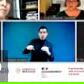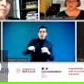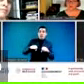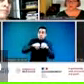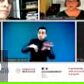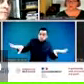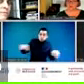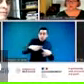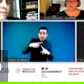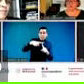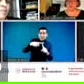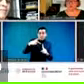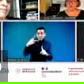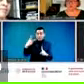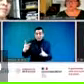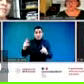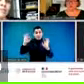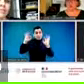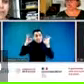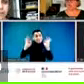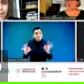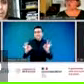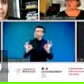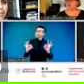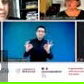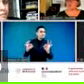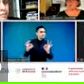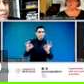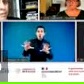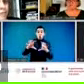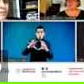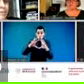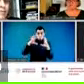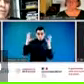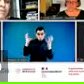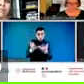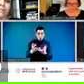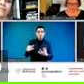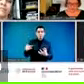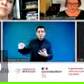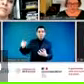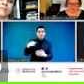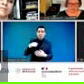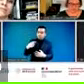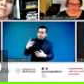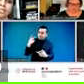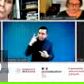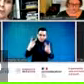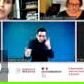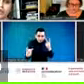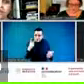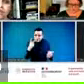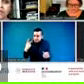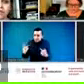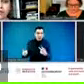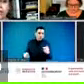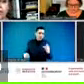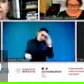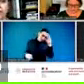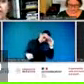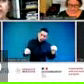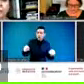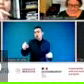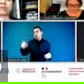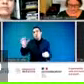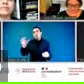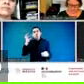than men to be seen in the media. As subjects of stories, women only appear in a quarter of television, radio, and